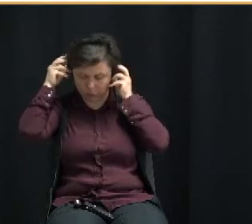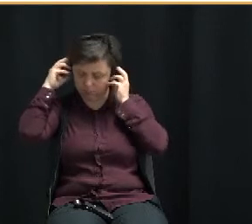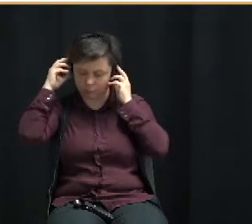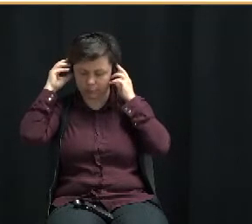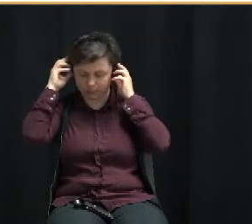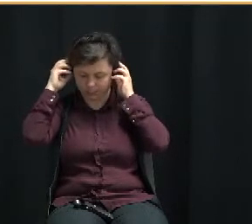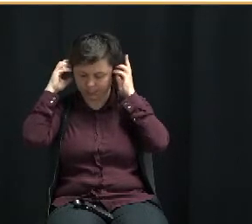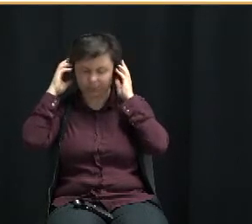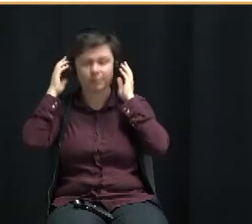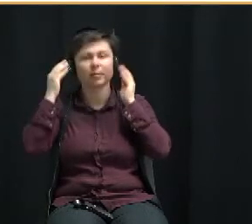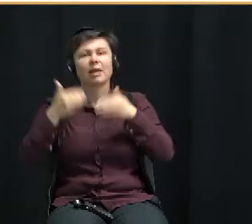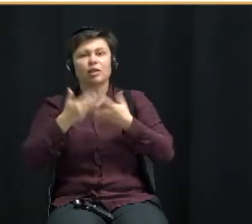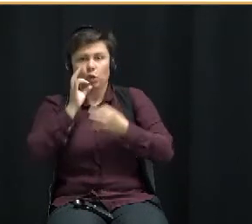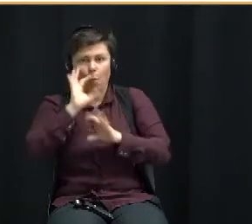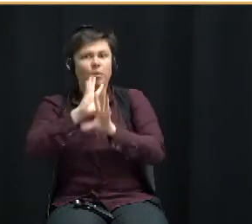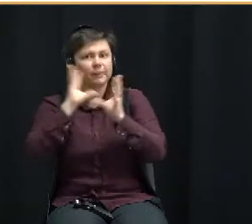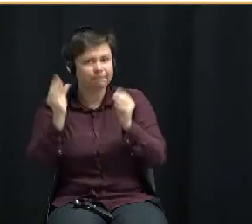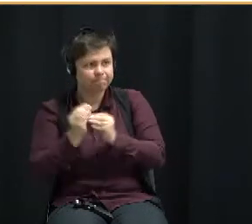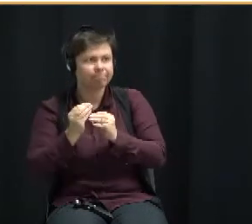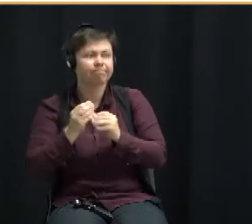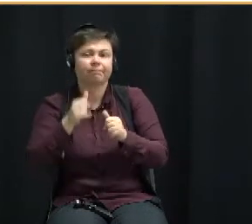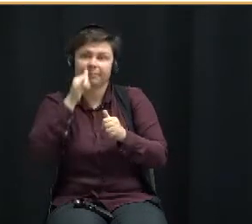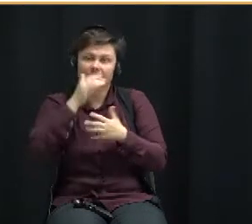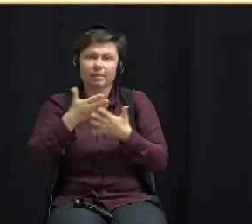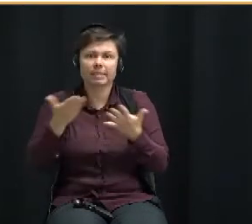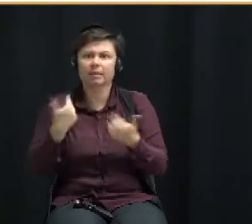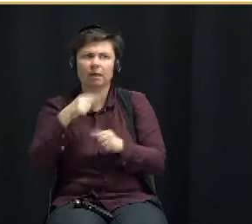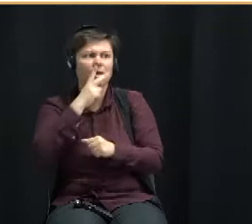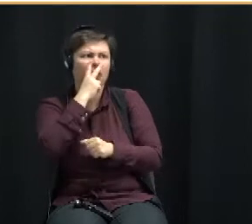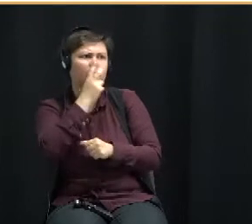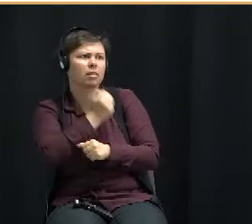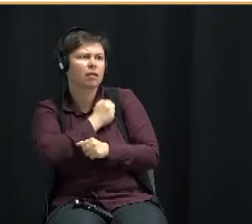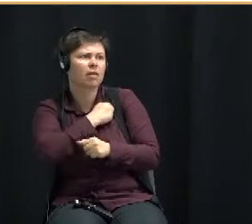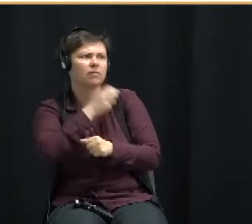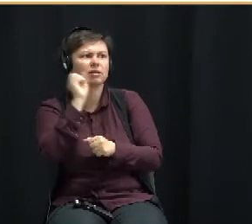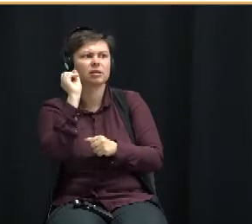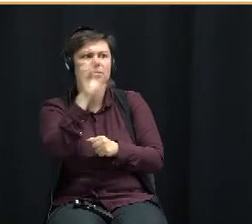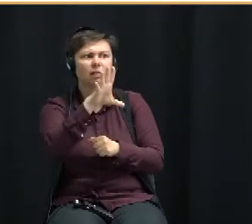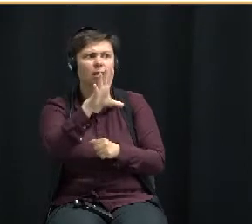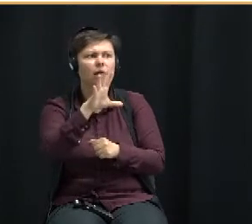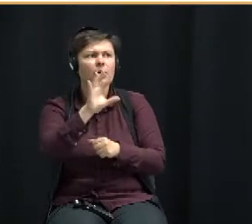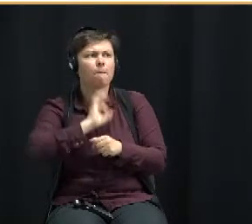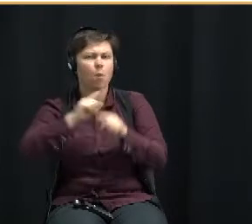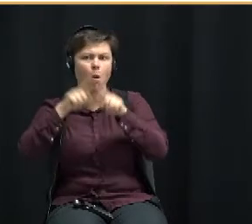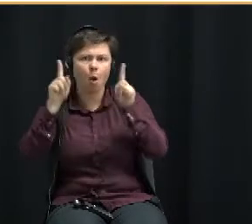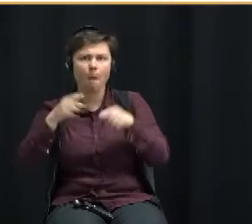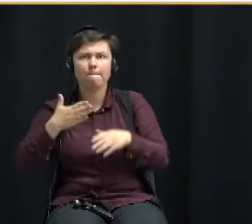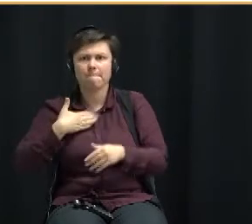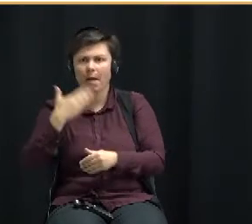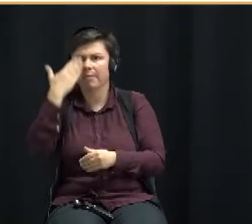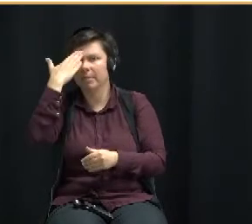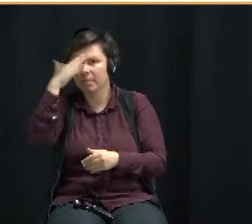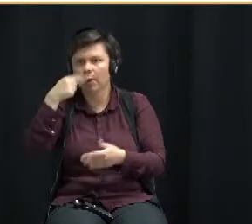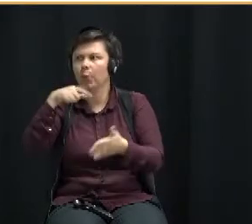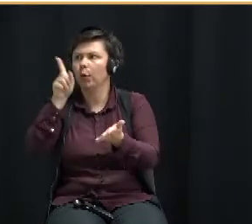everyone. Unfortunately, I'm not able to see the slides myself, so bear with me here, but I will do my